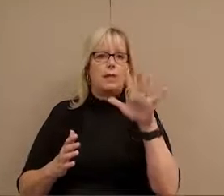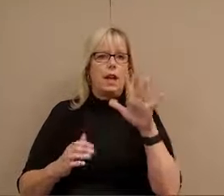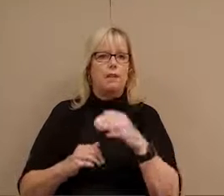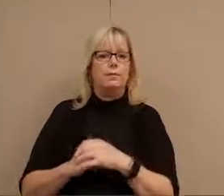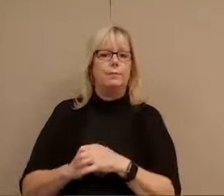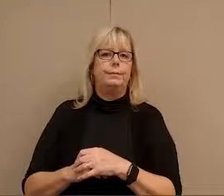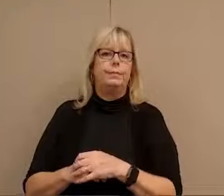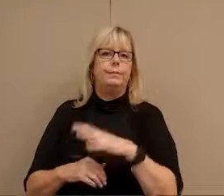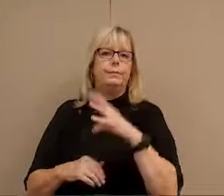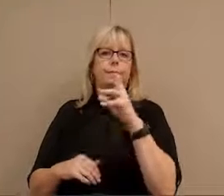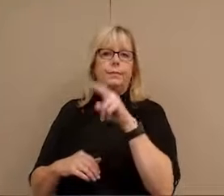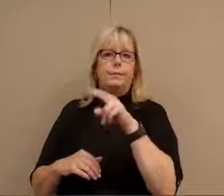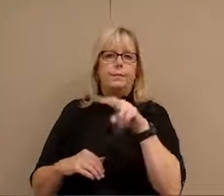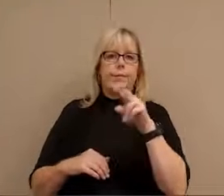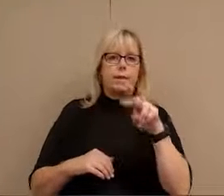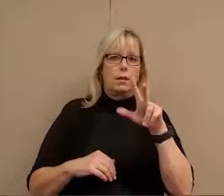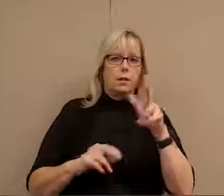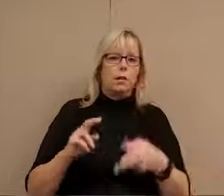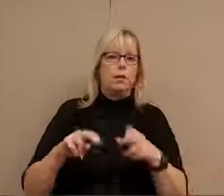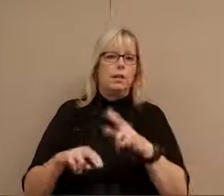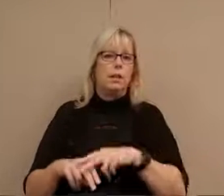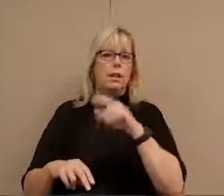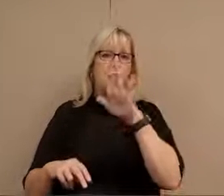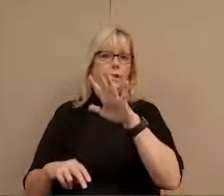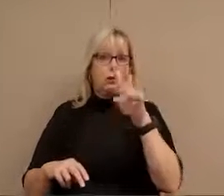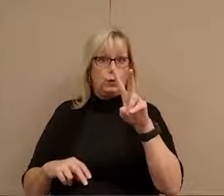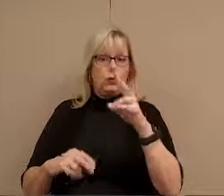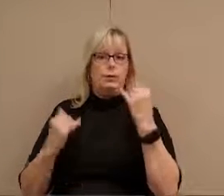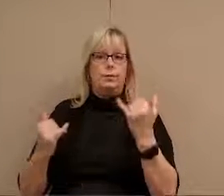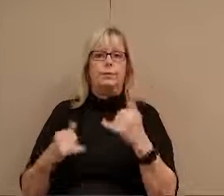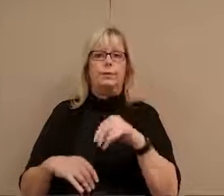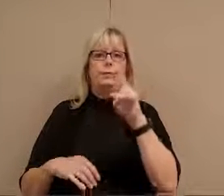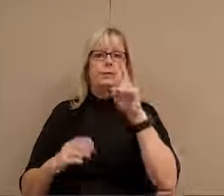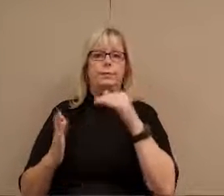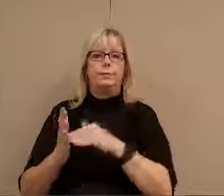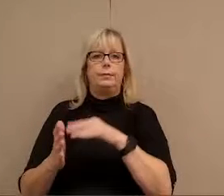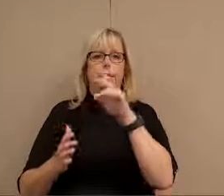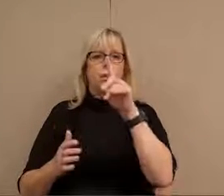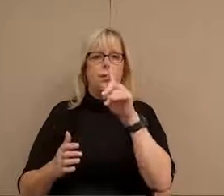3,375. 62223 up 52 to